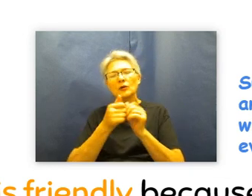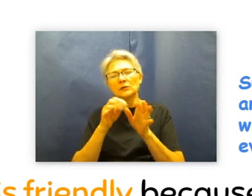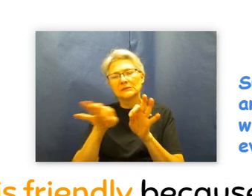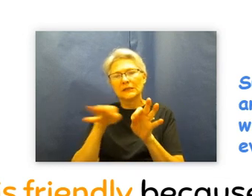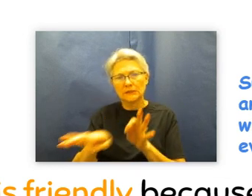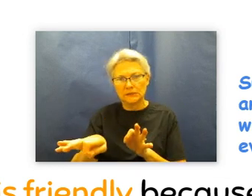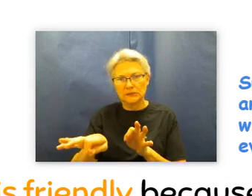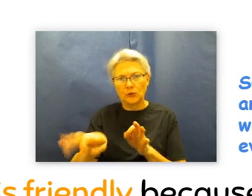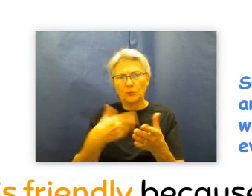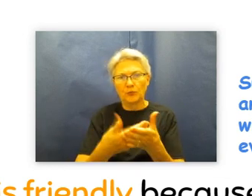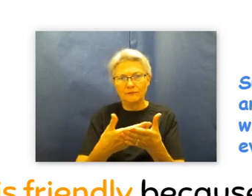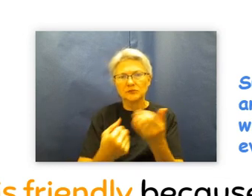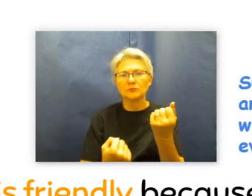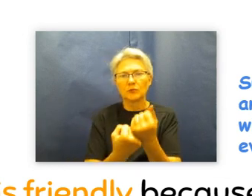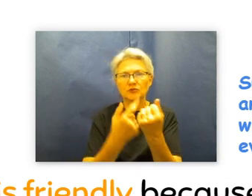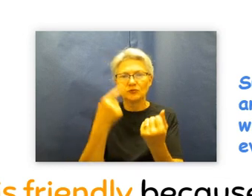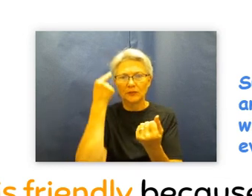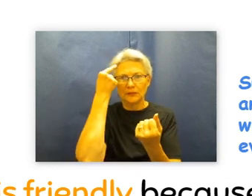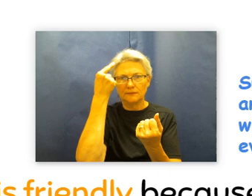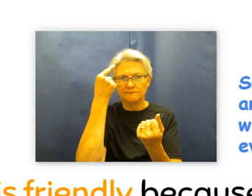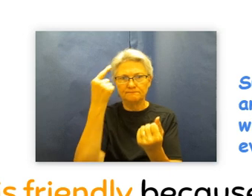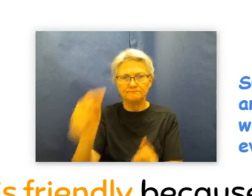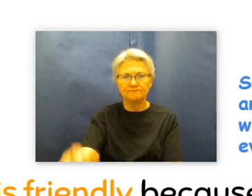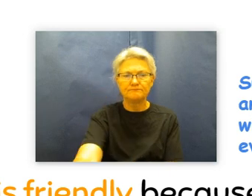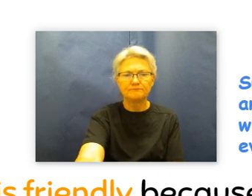sentence or text evidence supports your thinking.